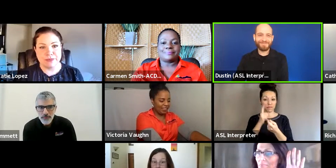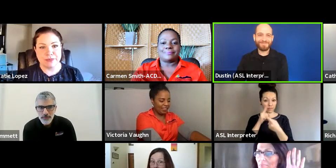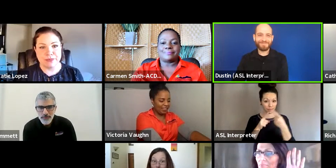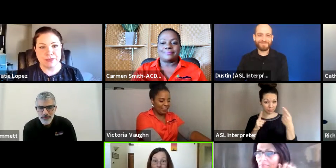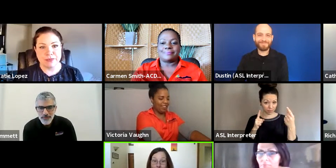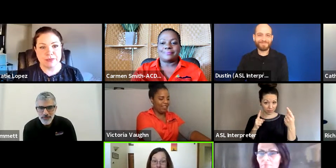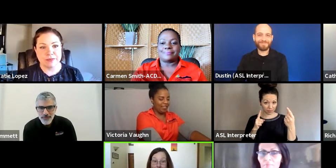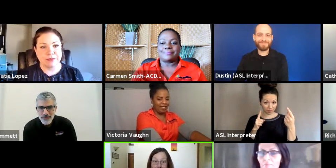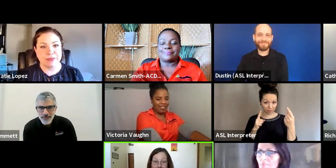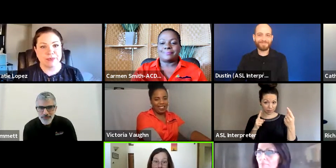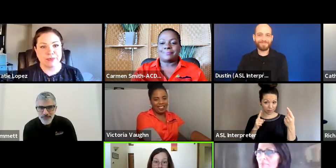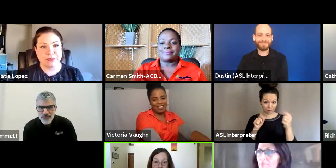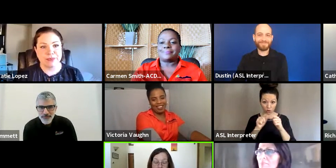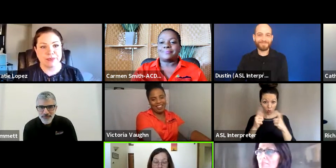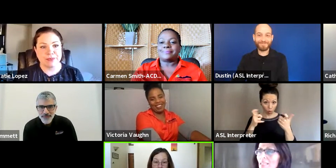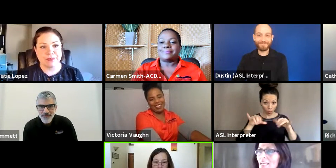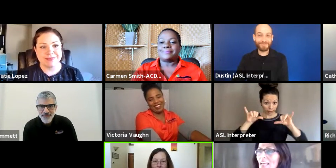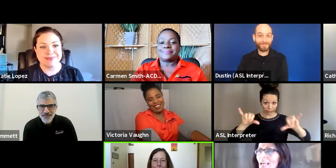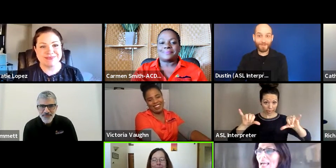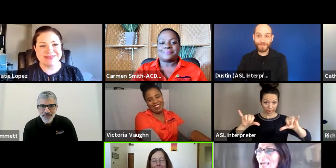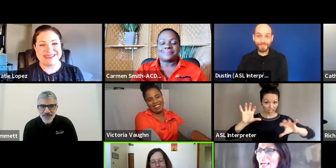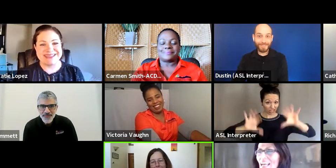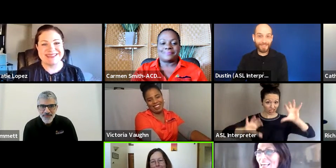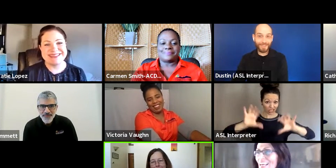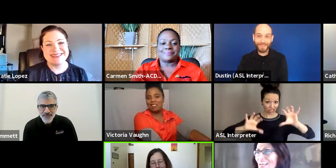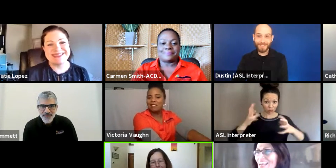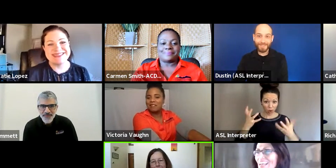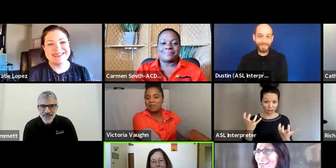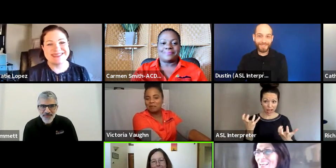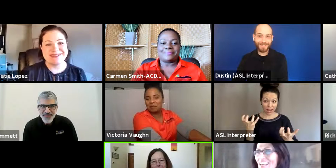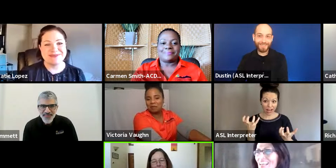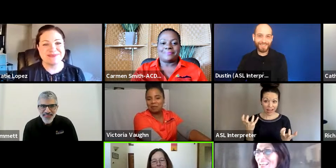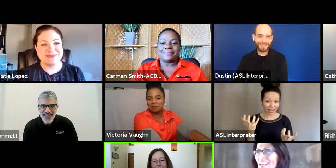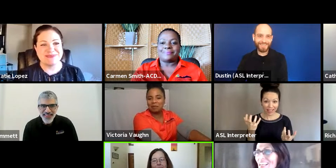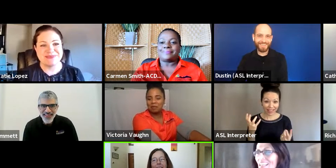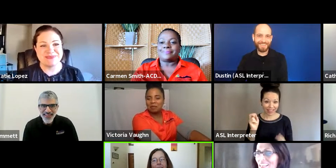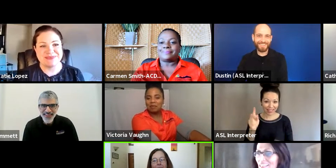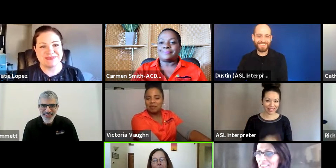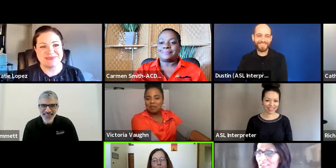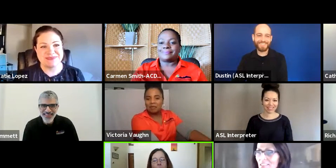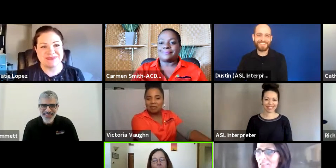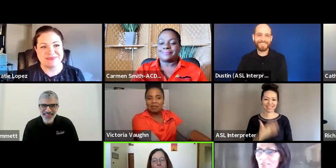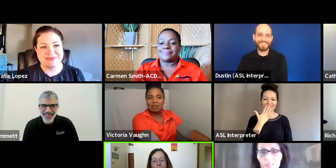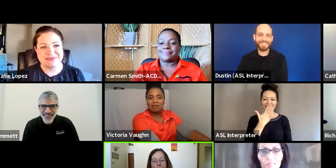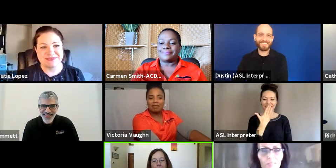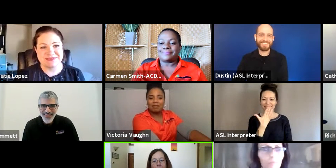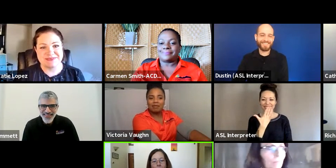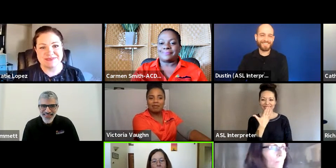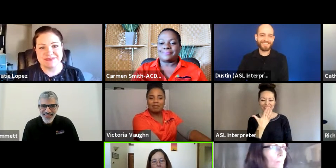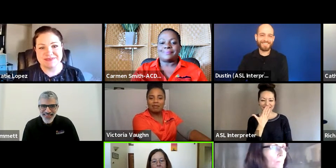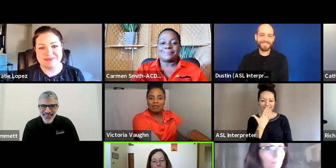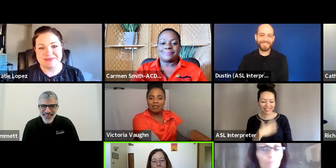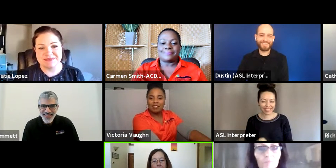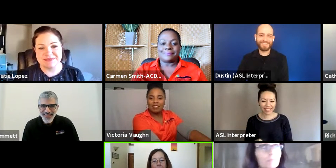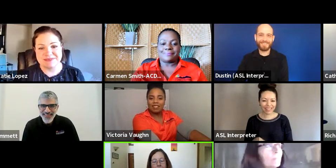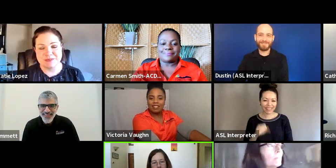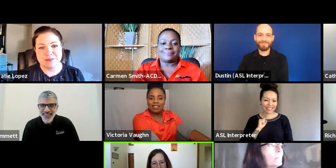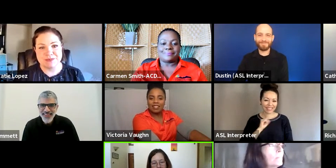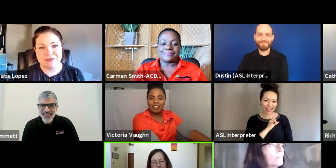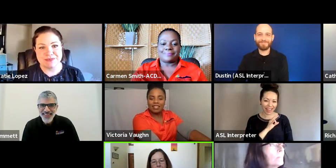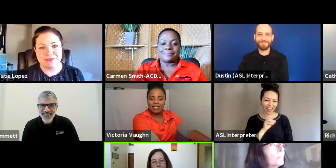Opposed? Everyone want to stay and hang out and visit some more? Okay. Thank you, everyone. Thank you to all the